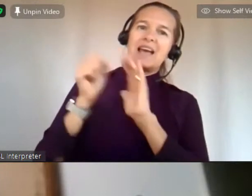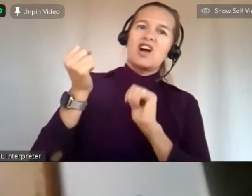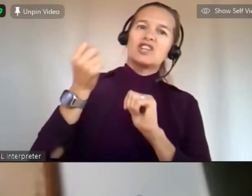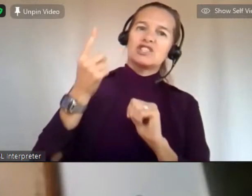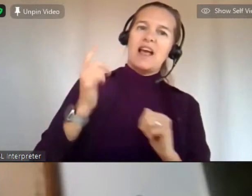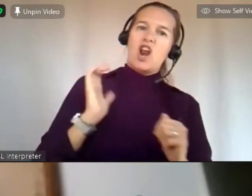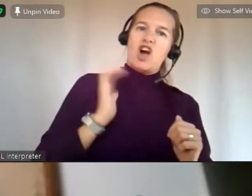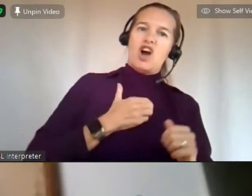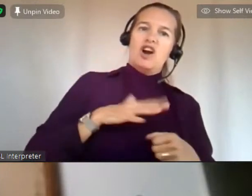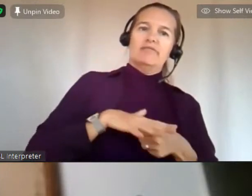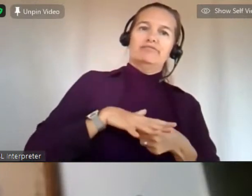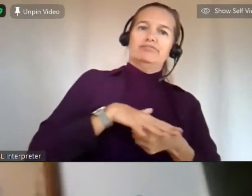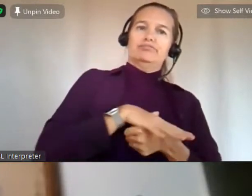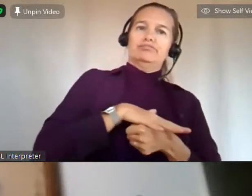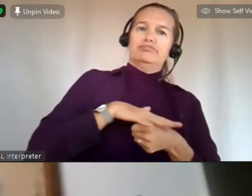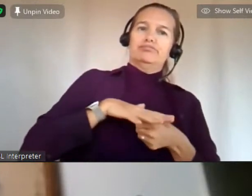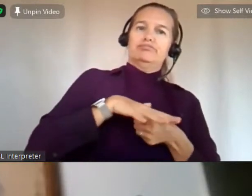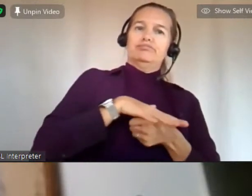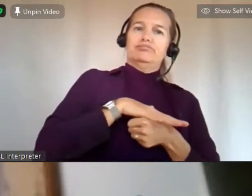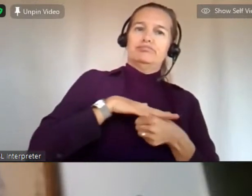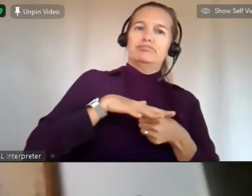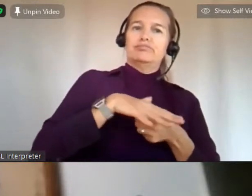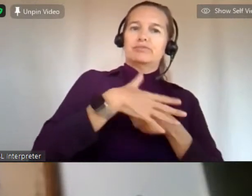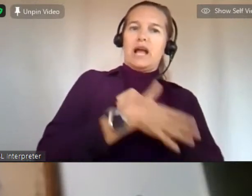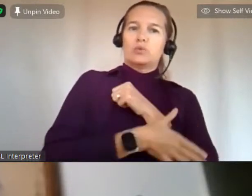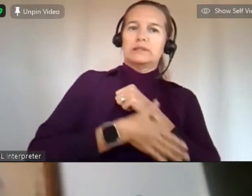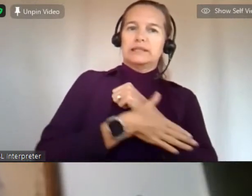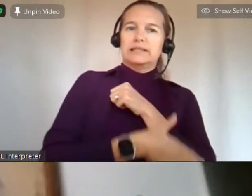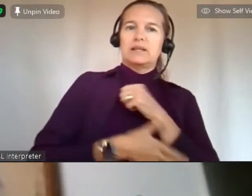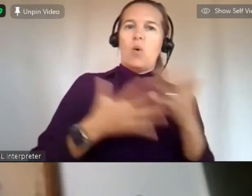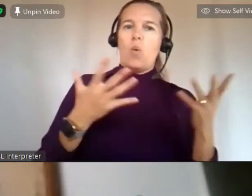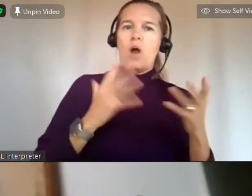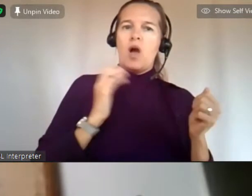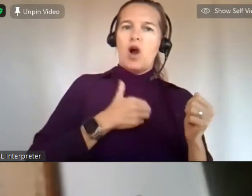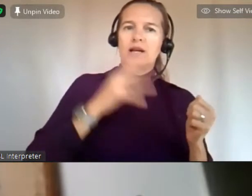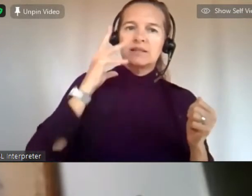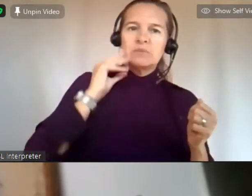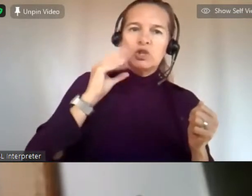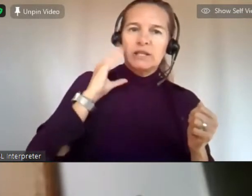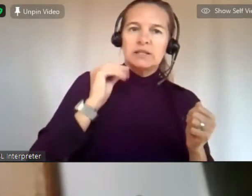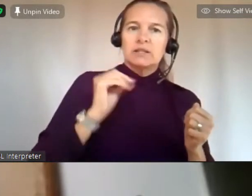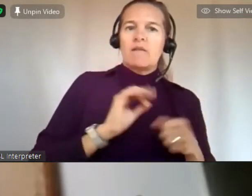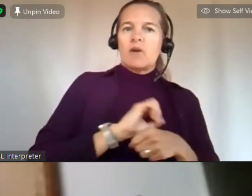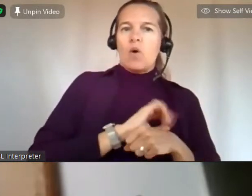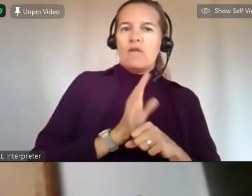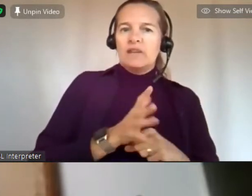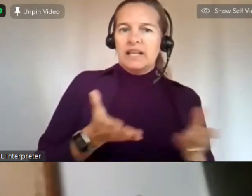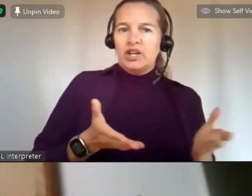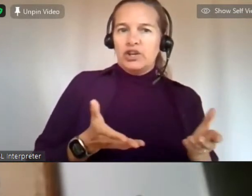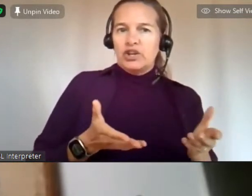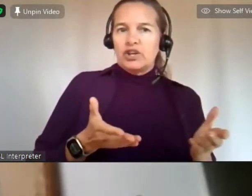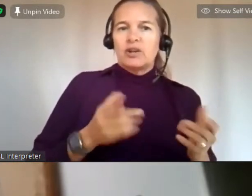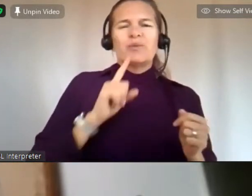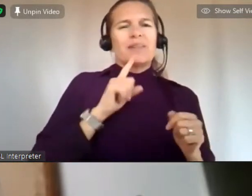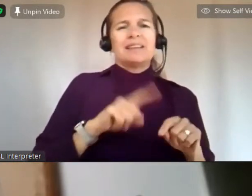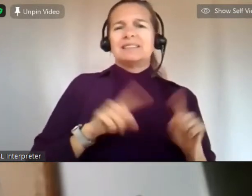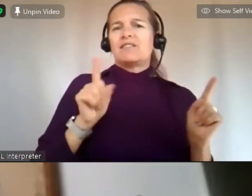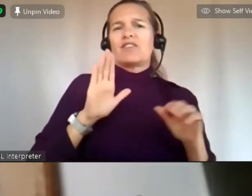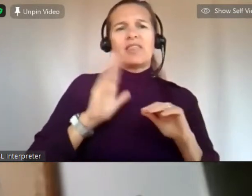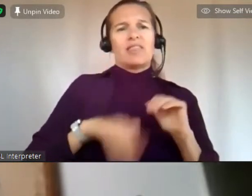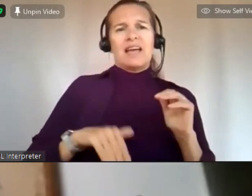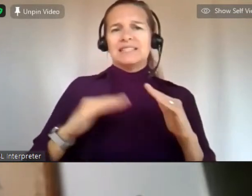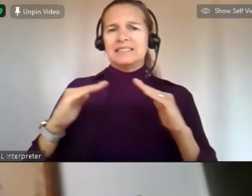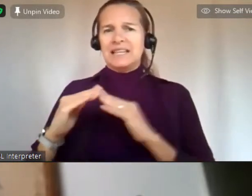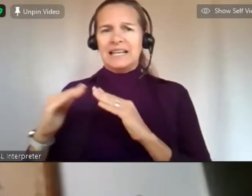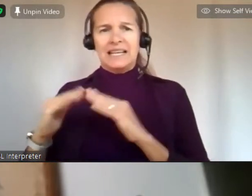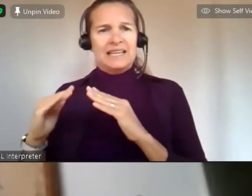to experience a COVID pandemic in a rural community, and that it is different than urban and suburban.